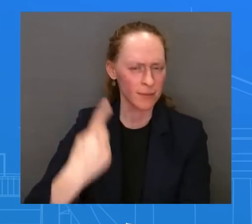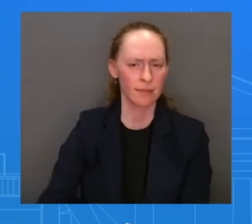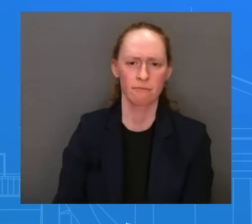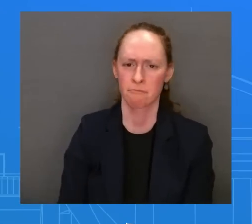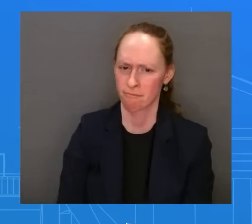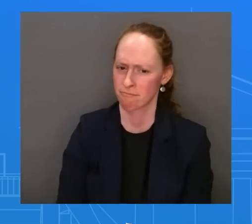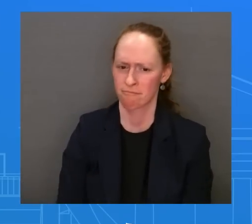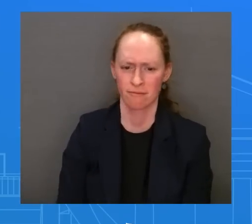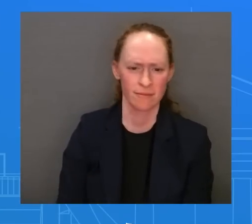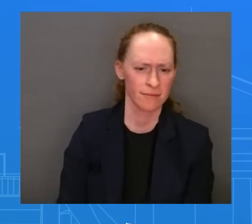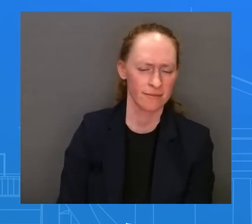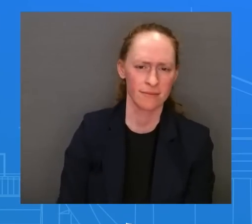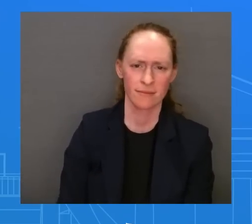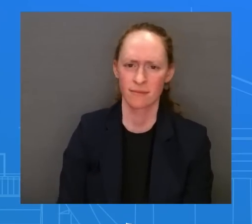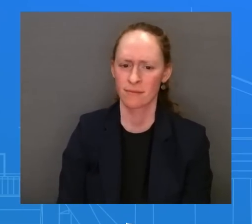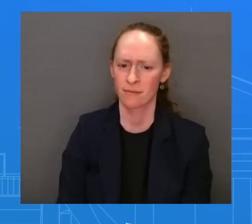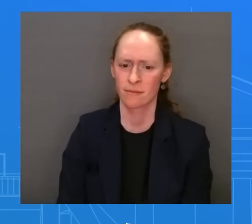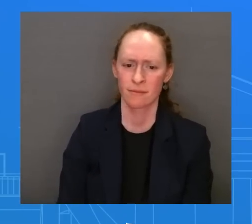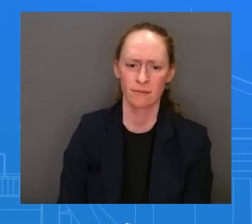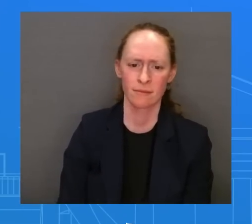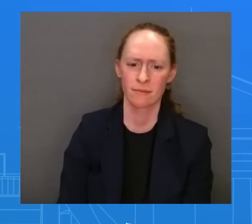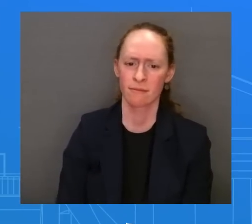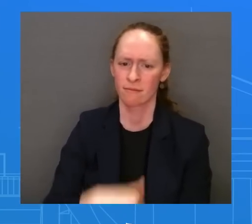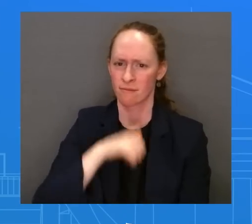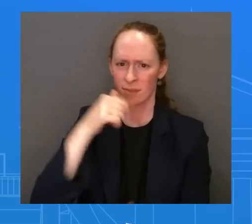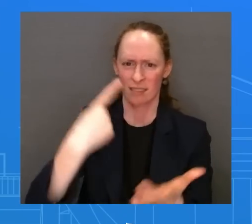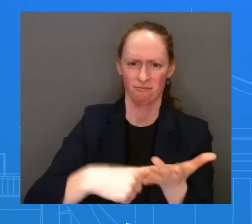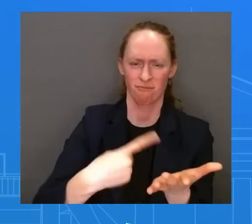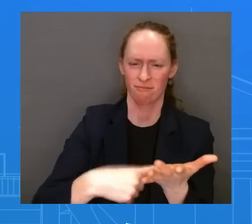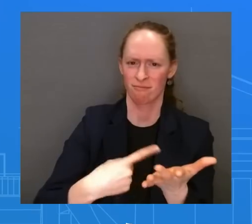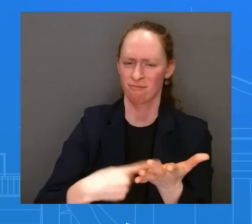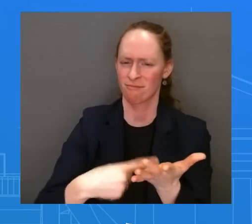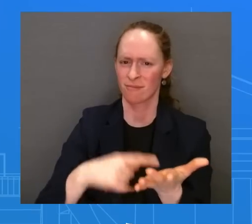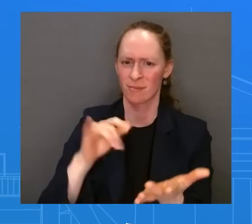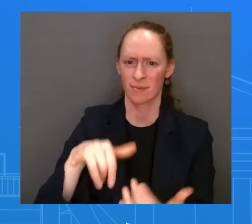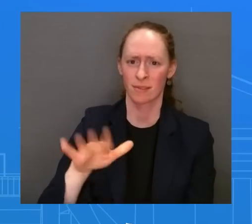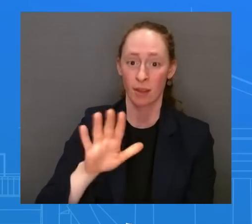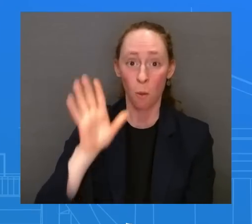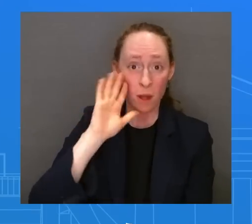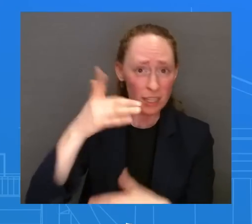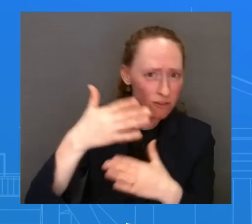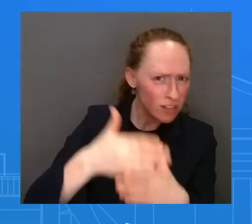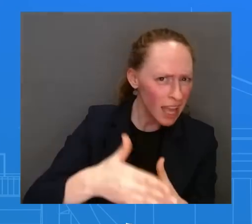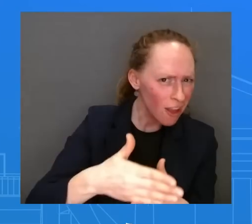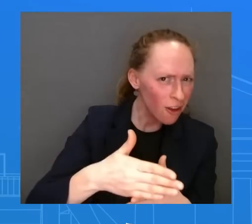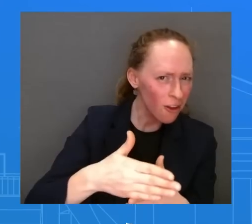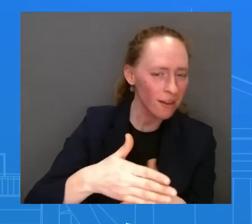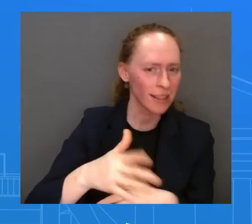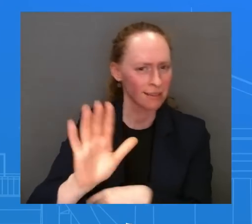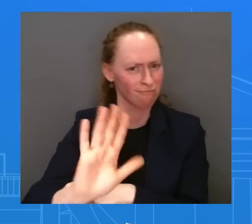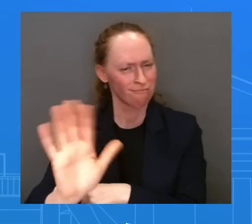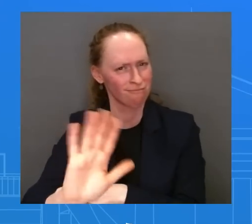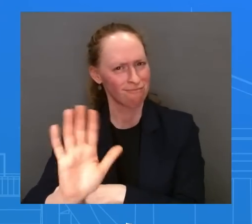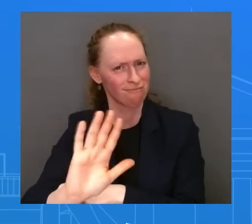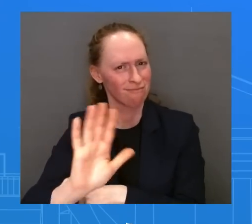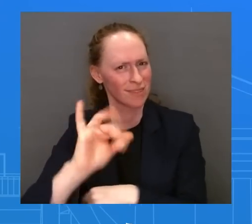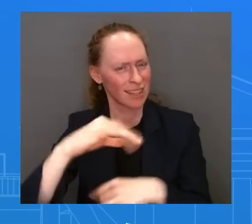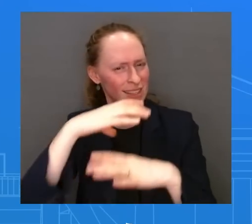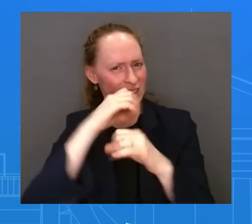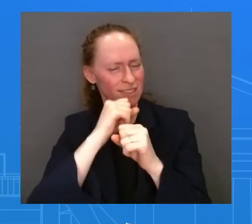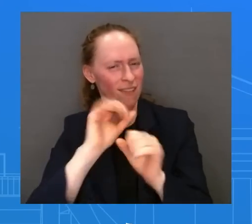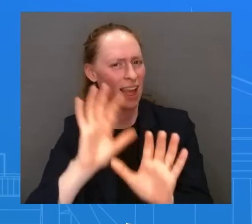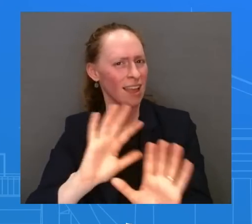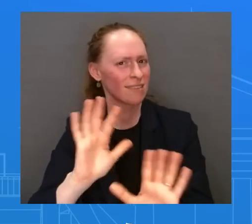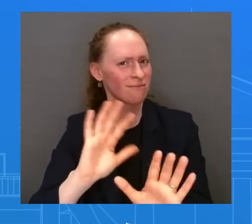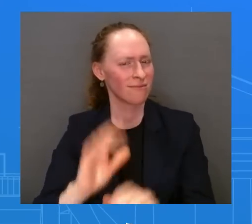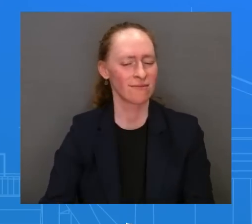you should really stop I'm not going to talk about things that are classified but we had an opportunity